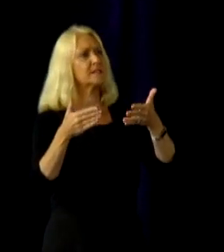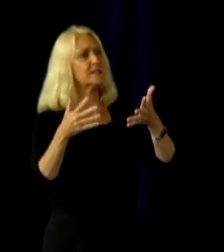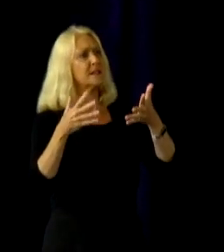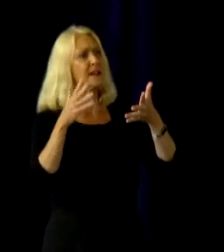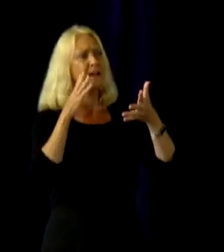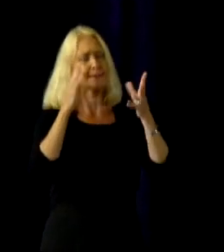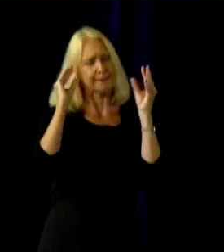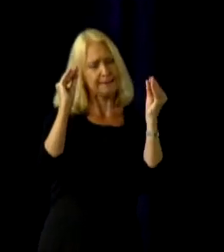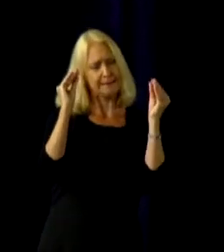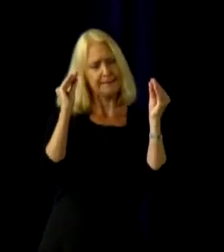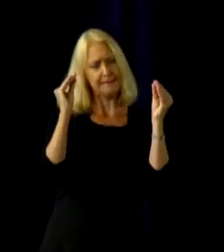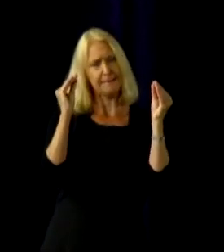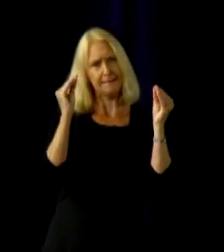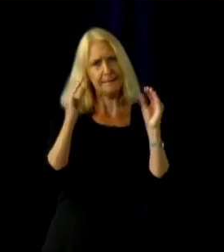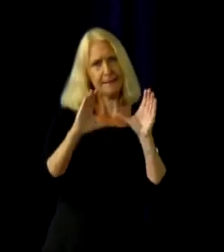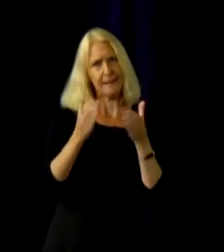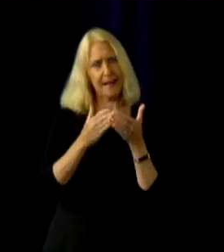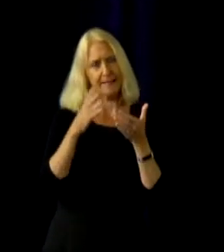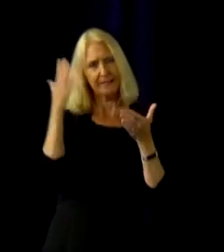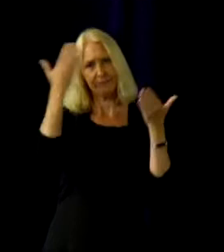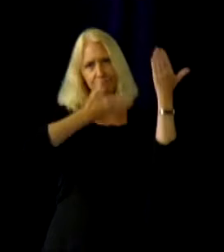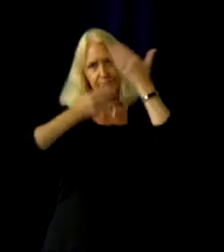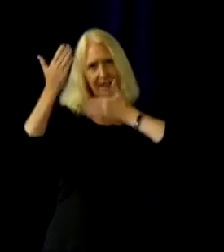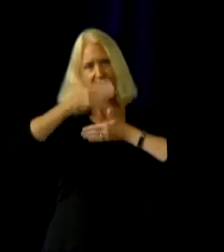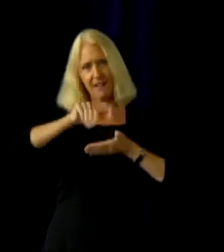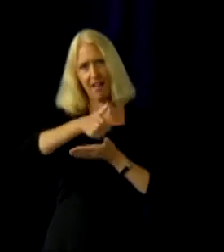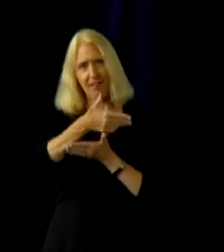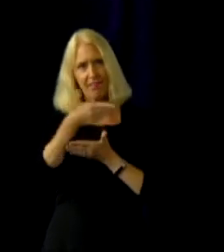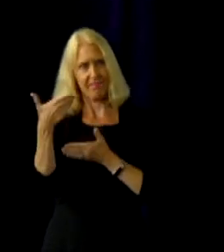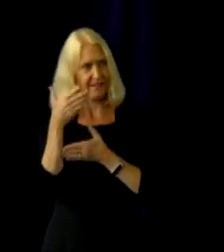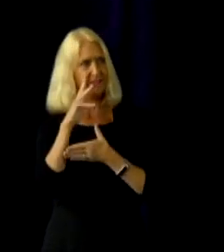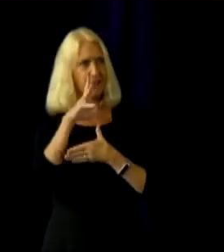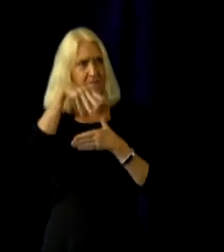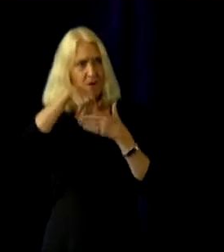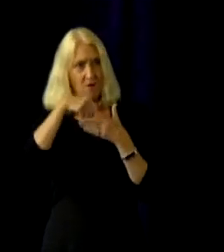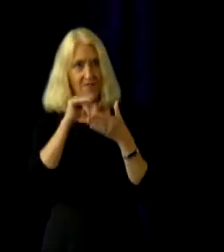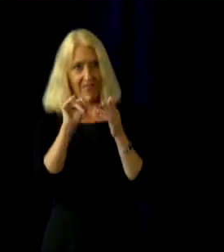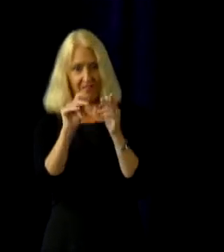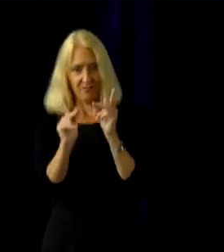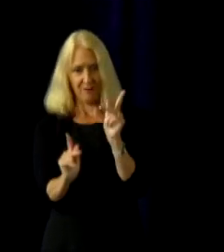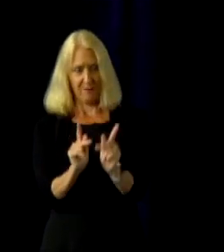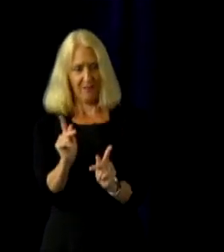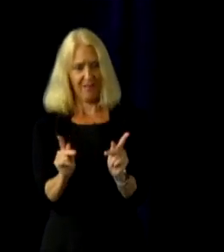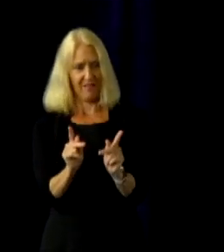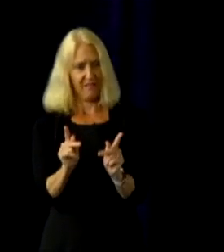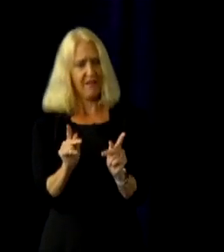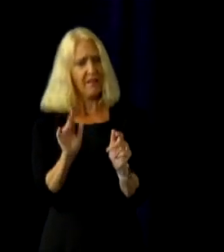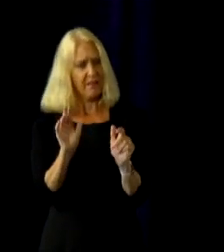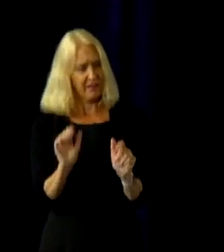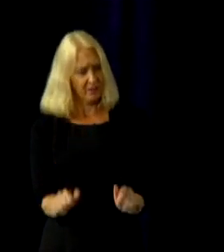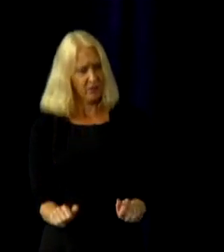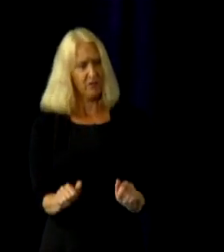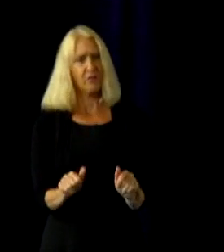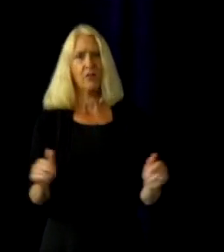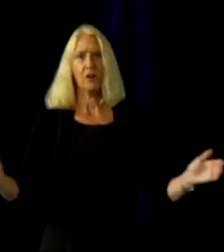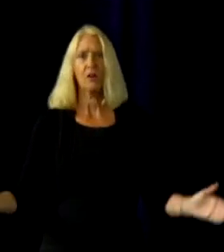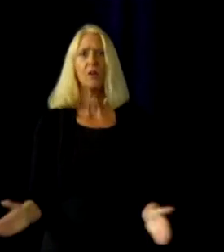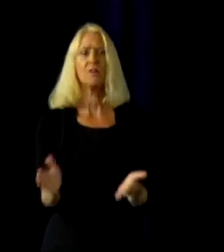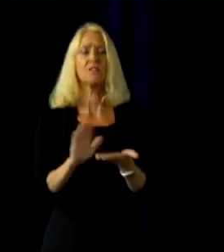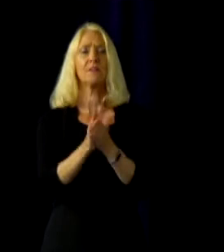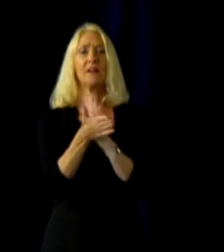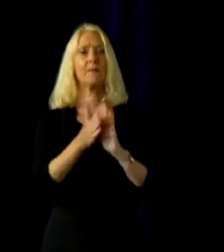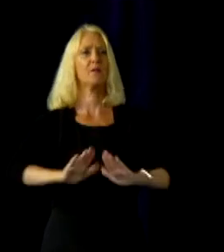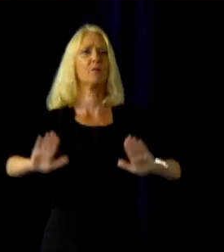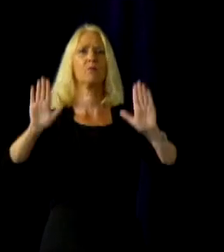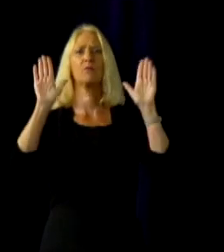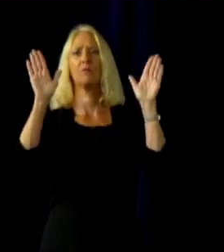and the education, you'll miss all the other things that are connected to that individual that could propel them to be a great student.